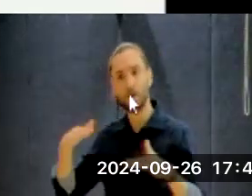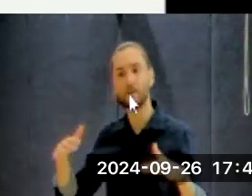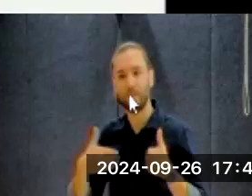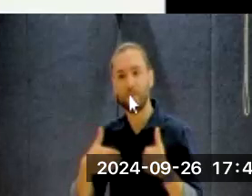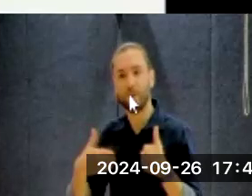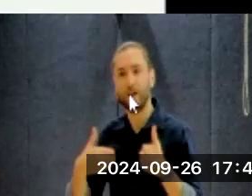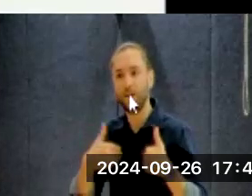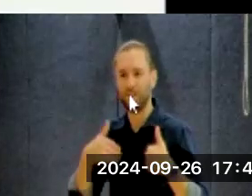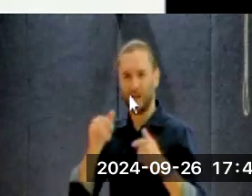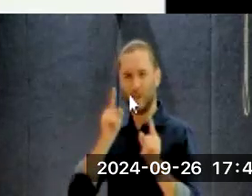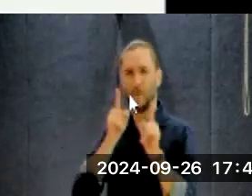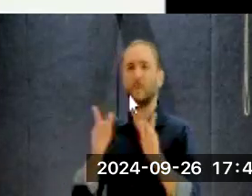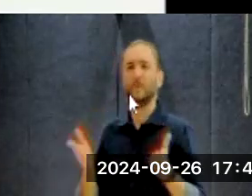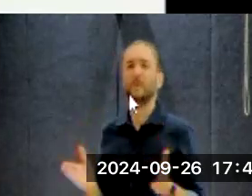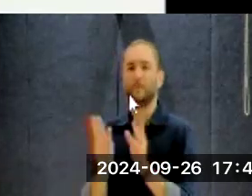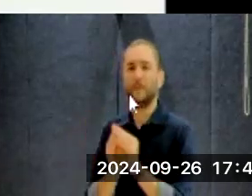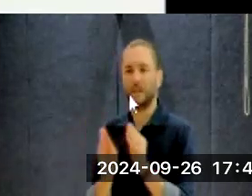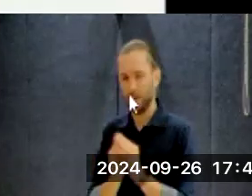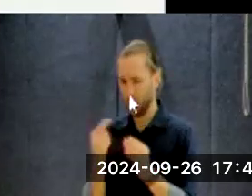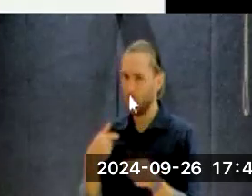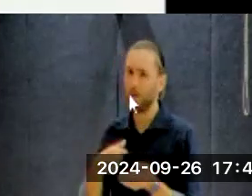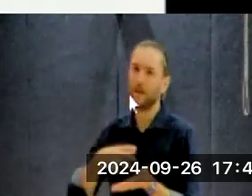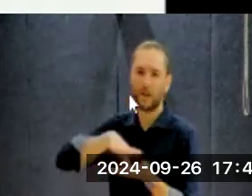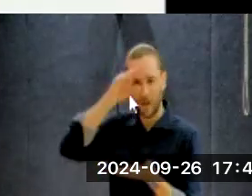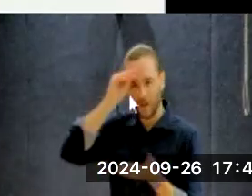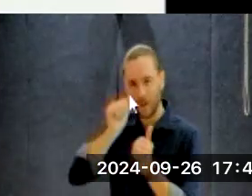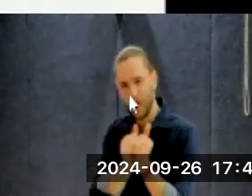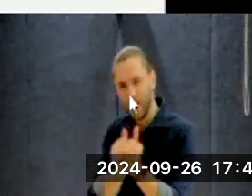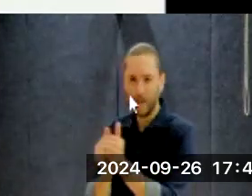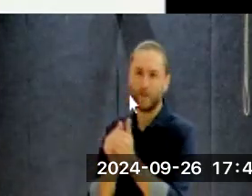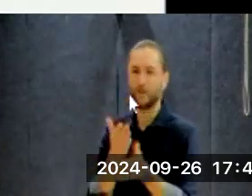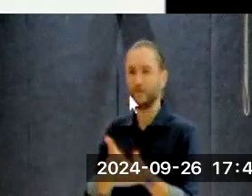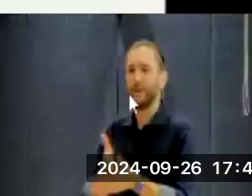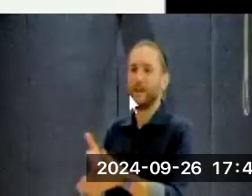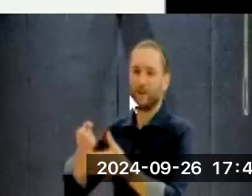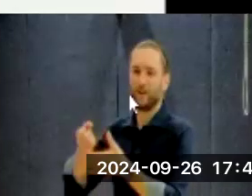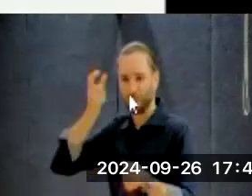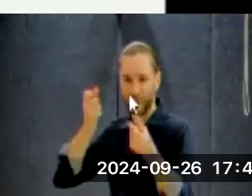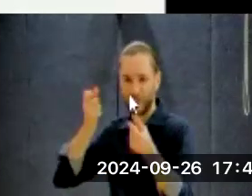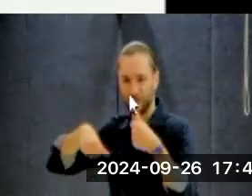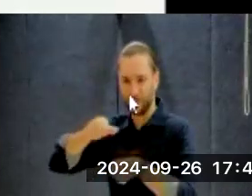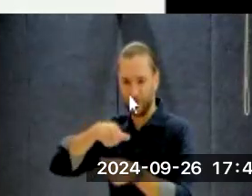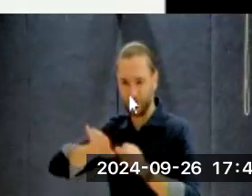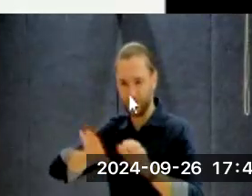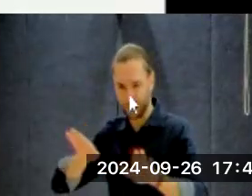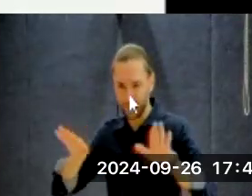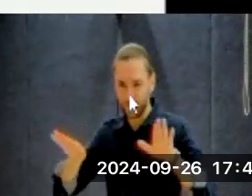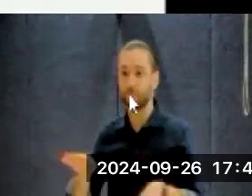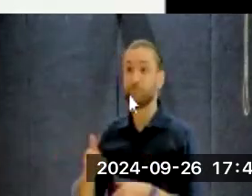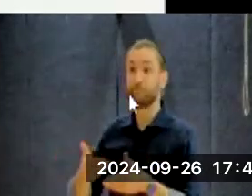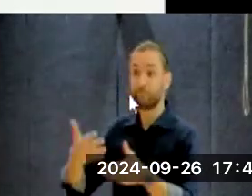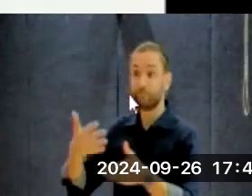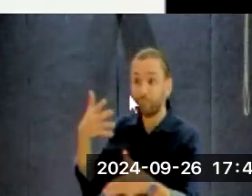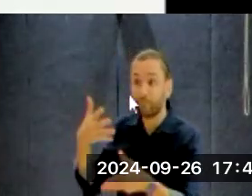designed to support learning together and the creation of shared understanding. Everyone brings kernels of wisdom based on their own